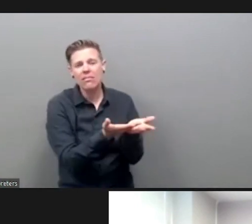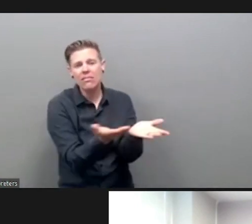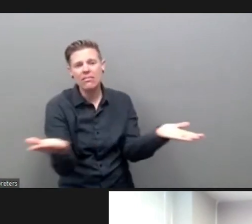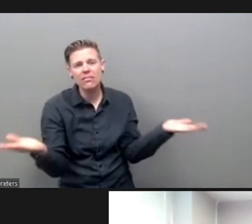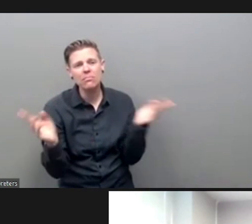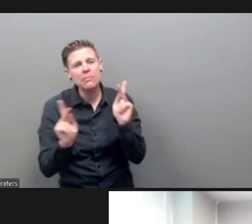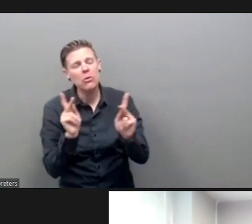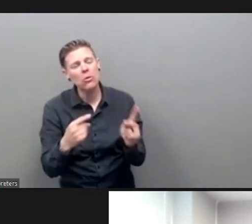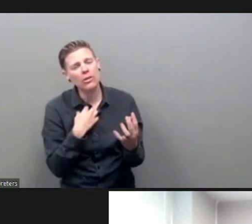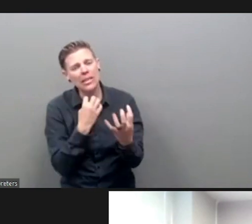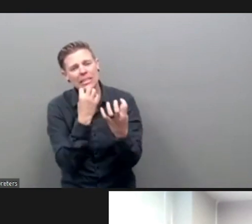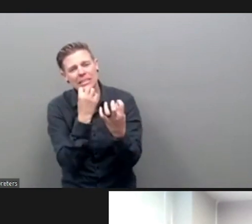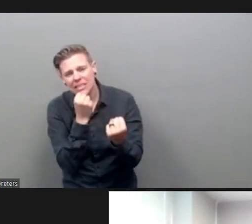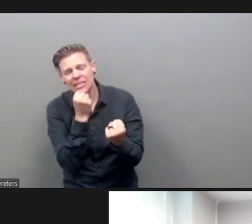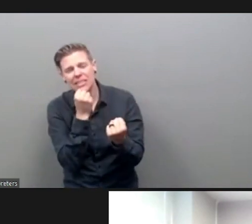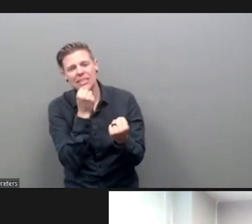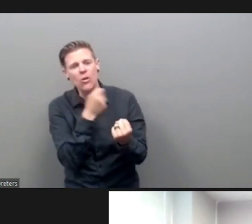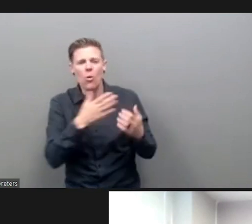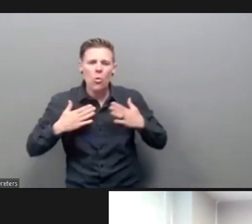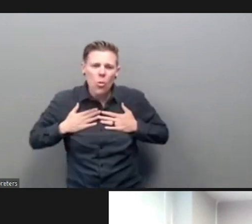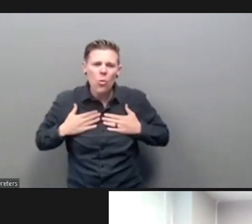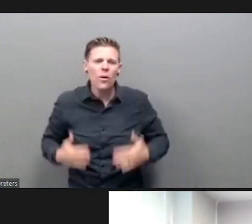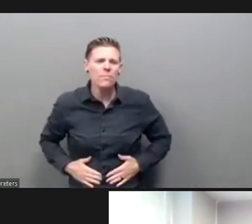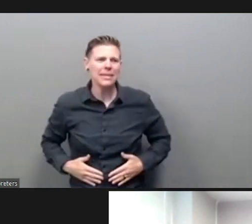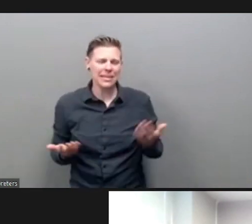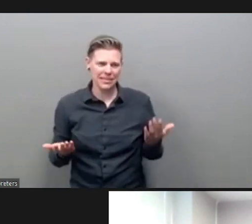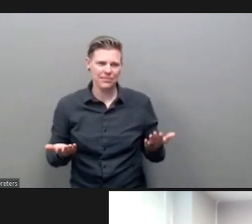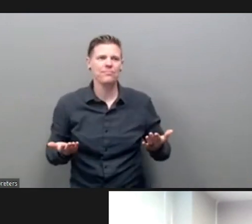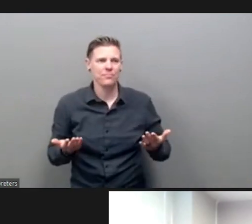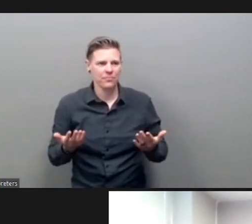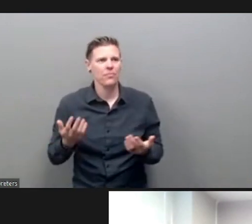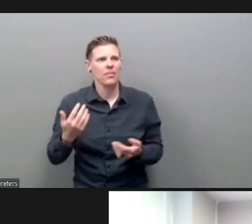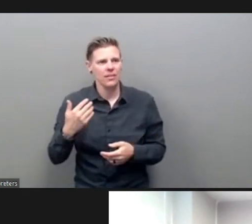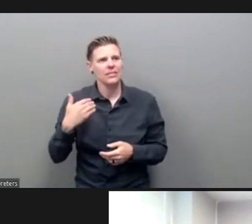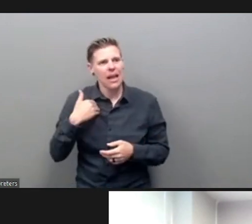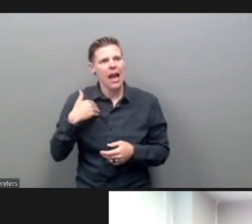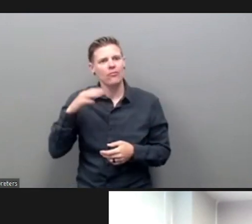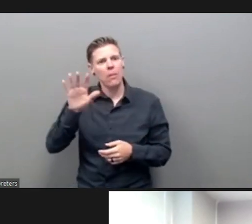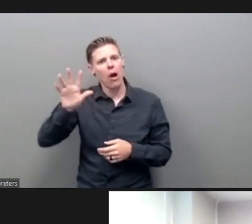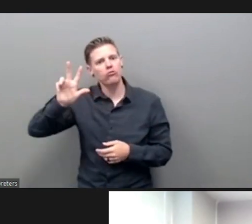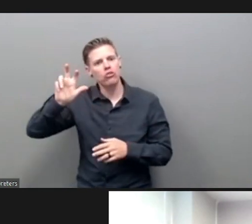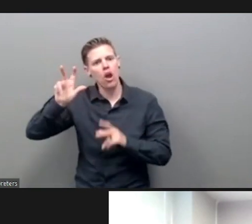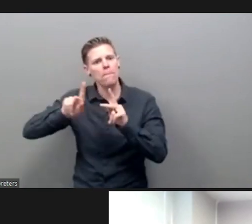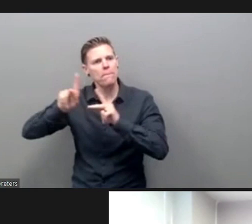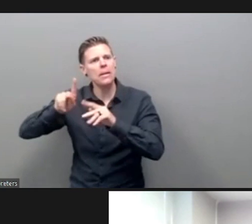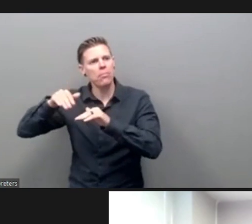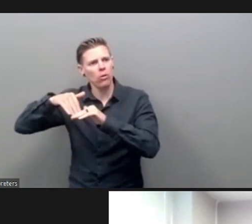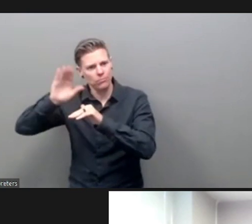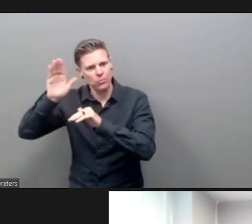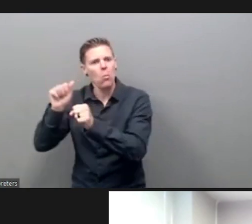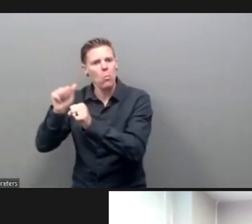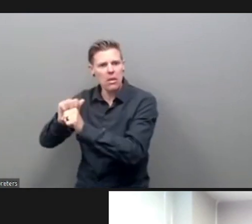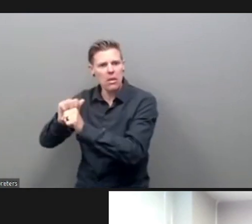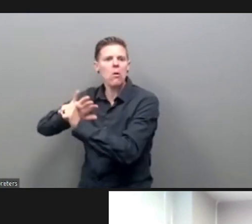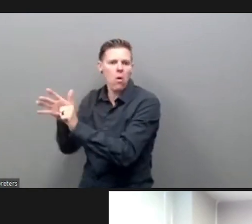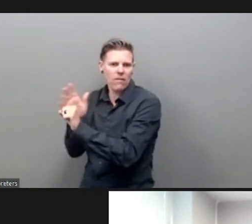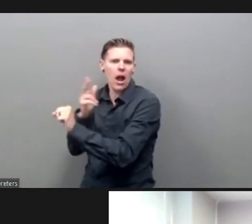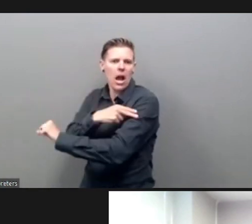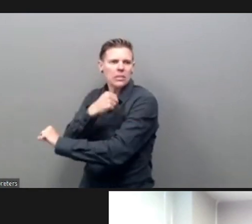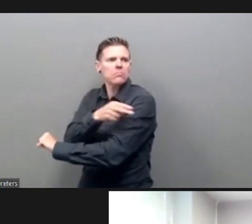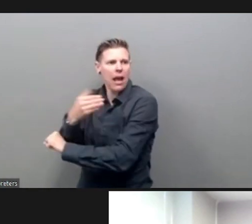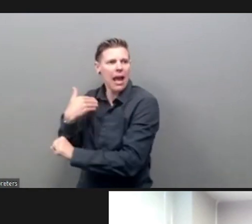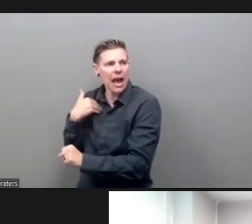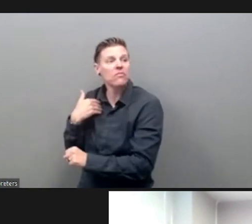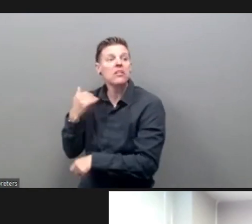300 plus COVID patients across the state, which is 300 beds that could be freed up. But as